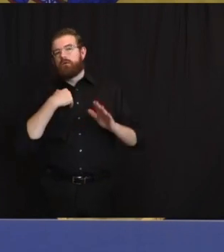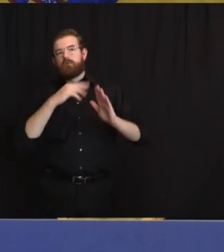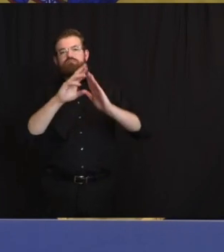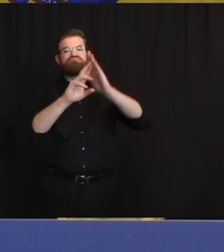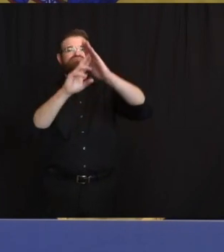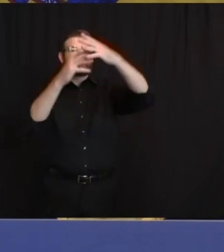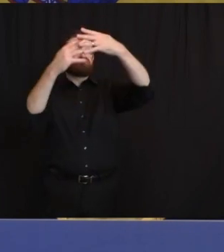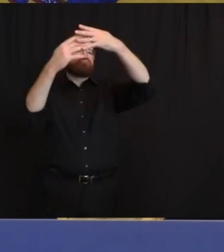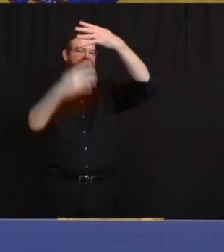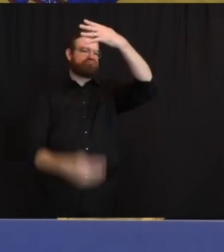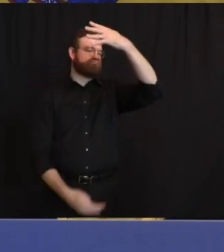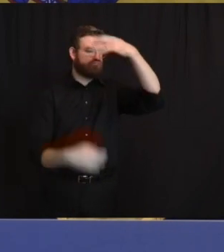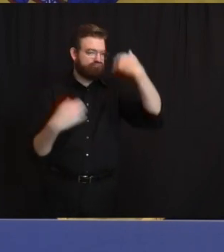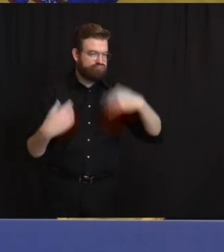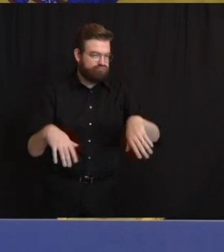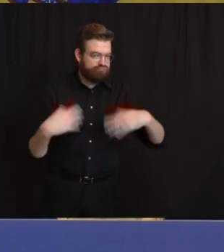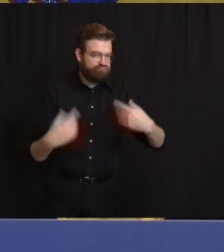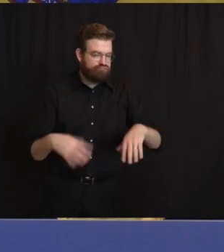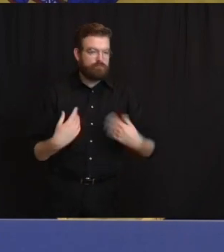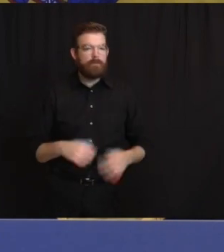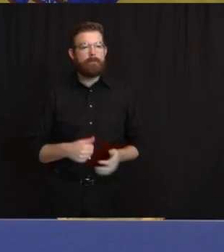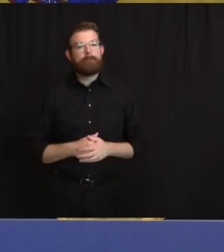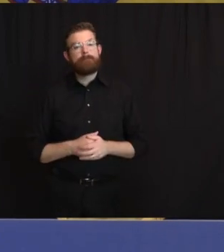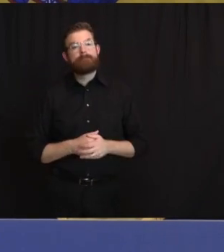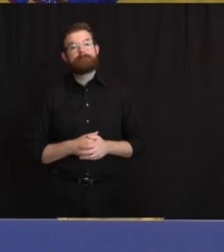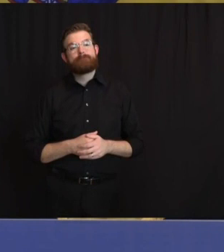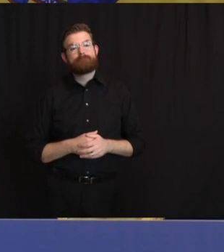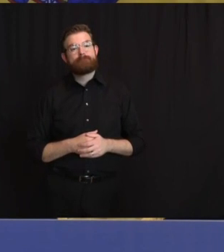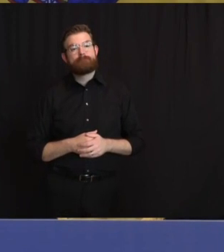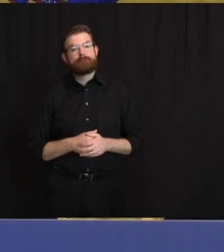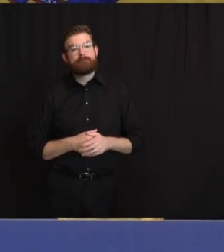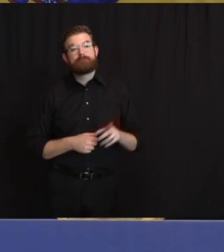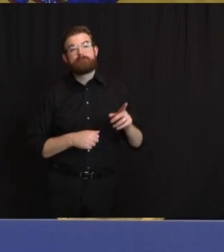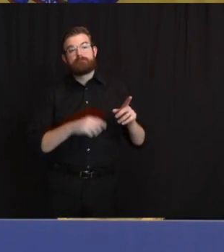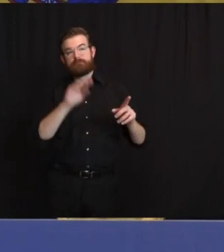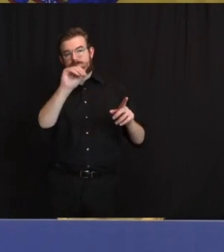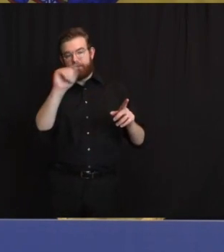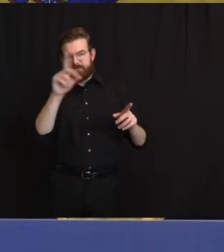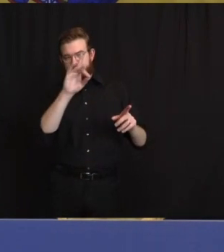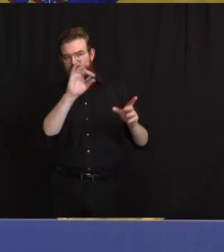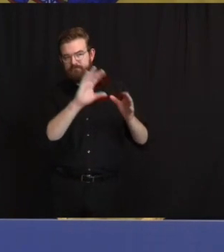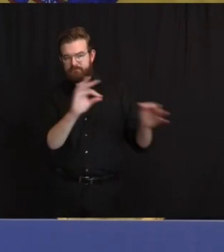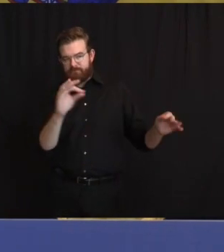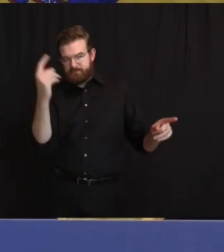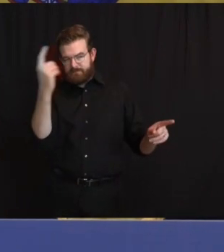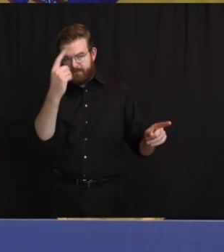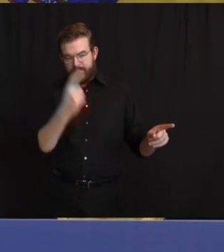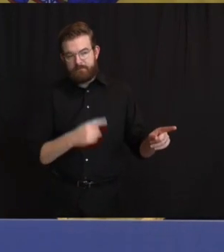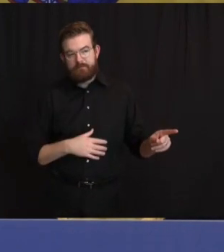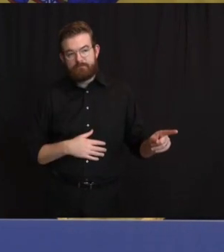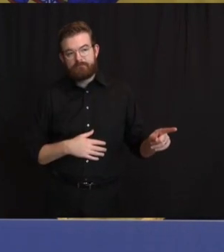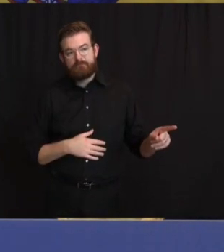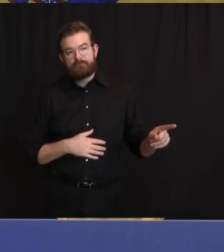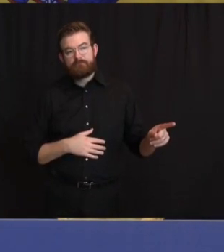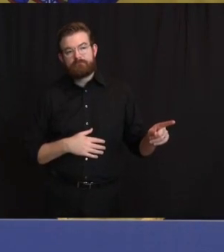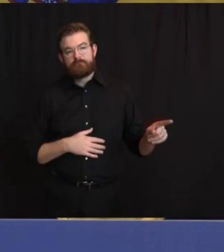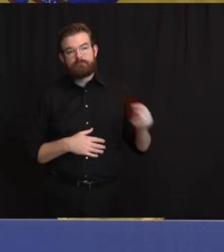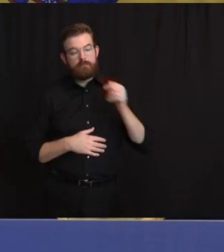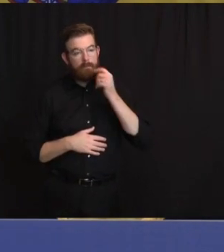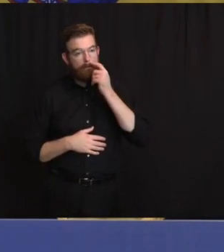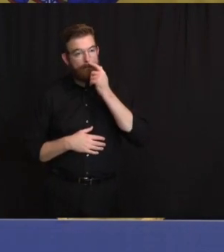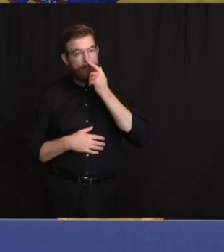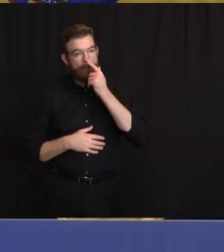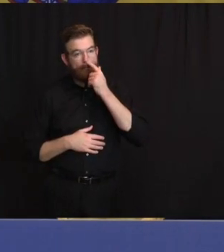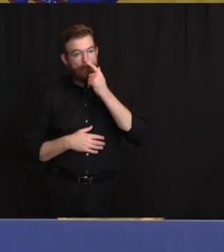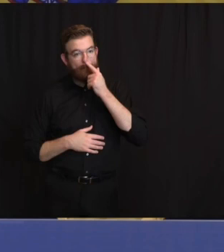Matt also mentioned something which I meant to mention, I think actually in Daniel's question. We've said this is not either or,